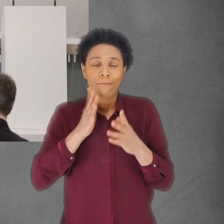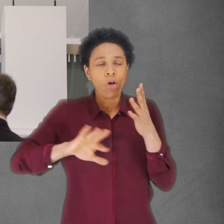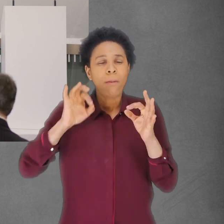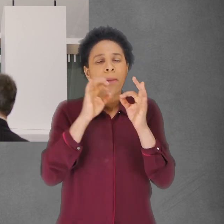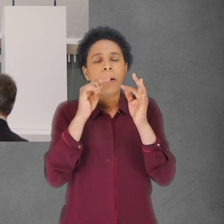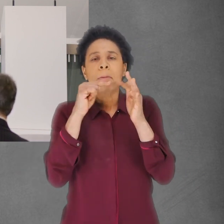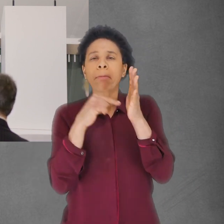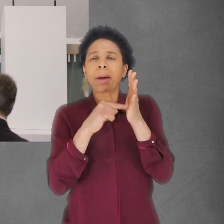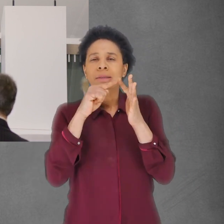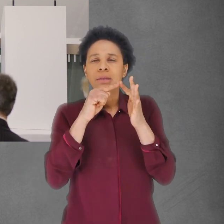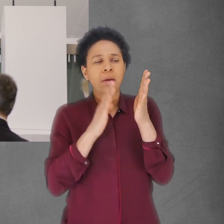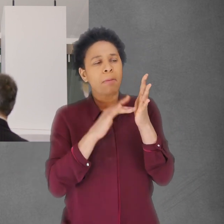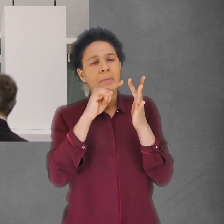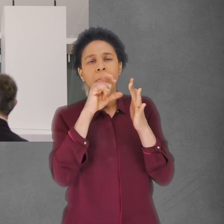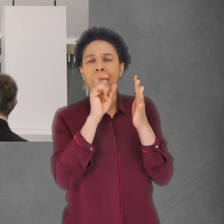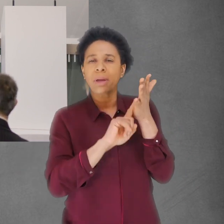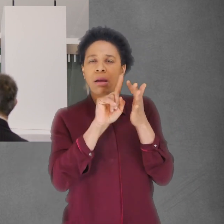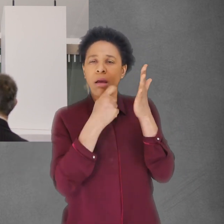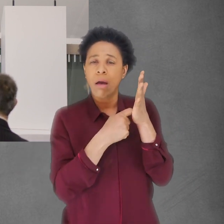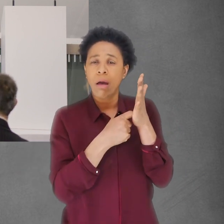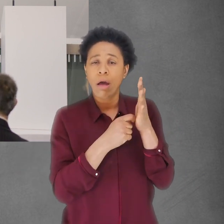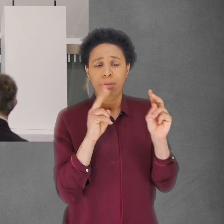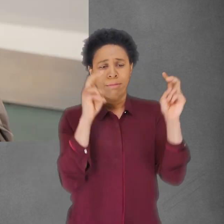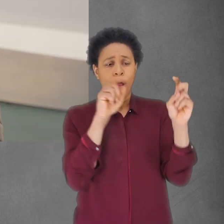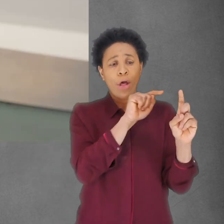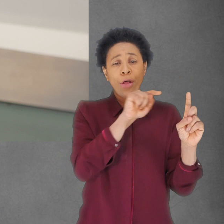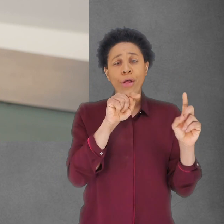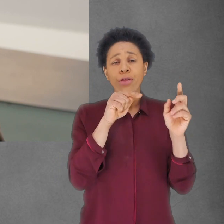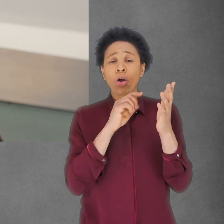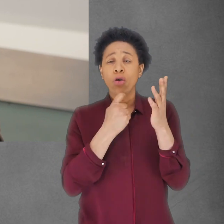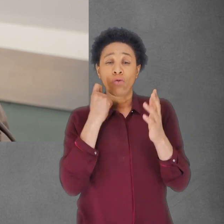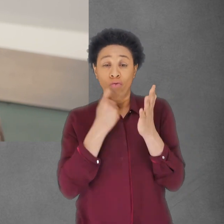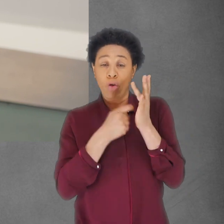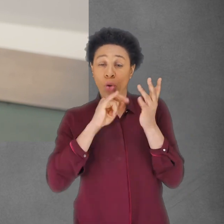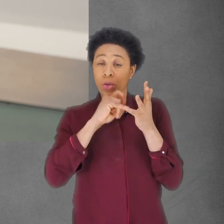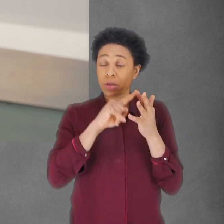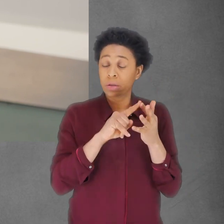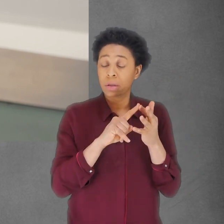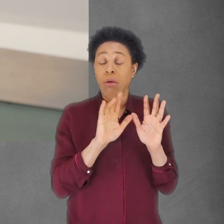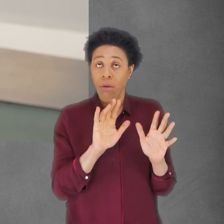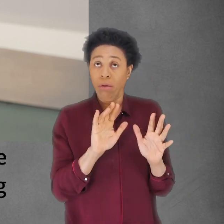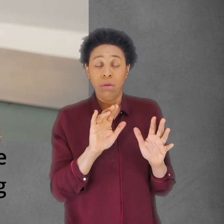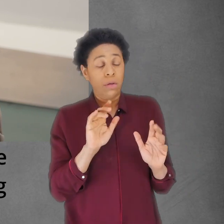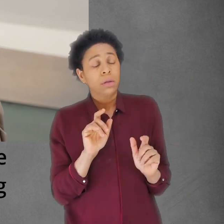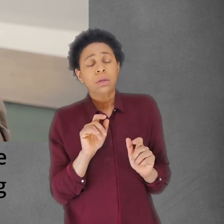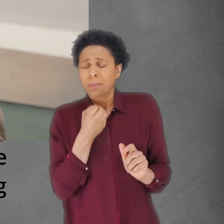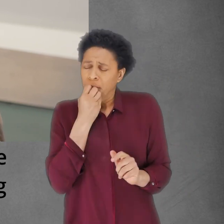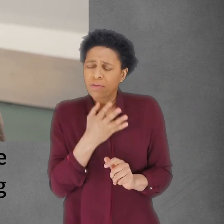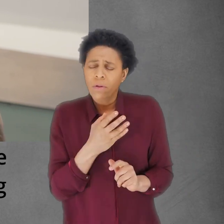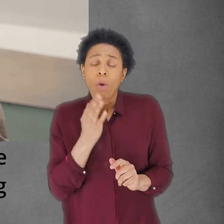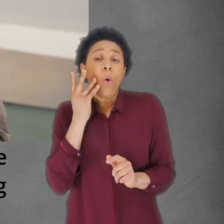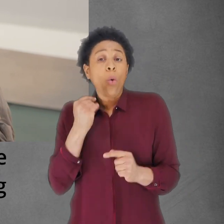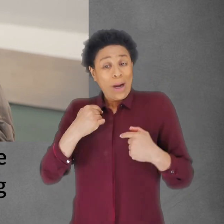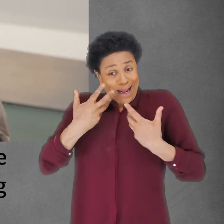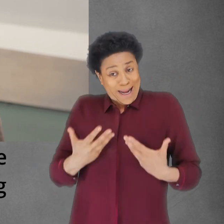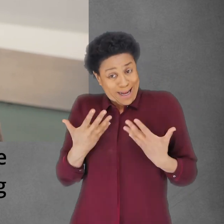song by Bette Midler, "The Rose." You should Google it. It's a beautiful, beautiful story. But when I think